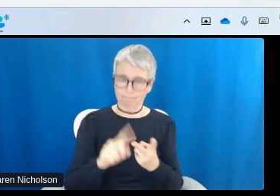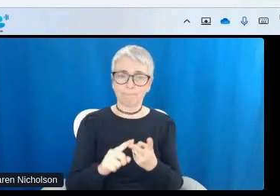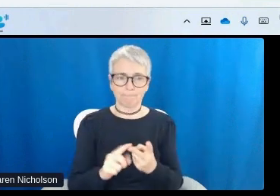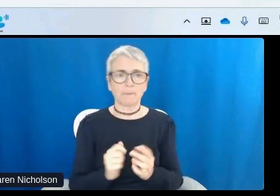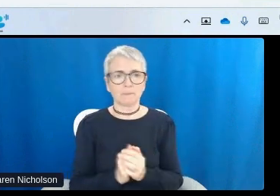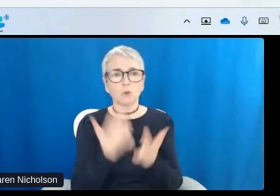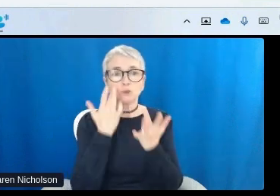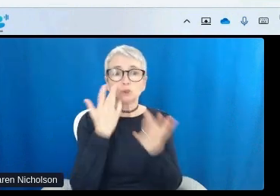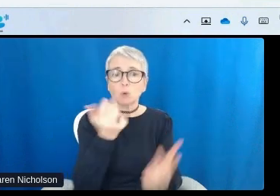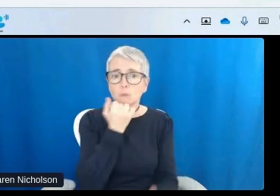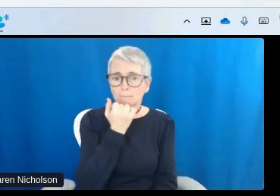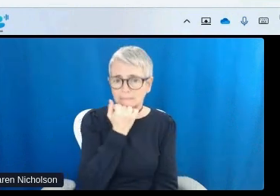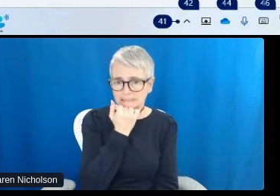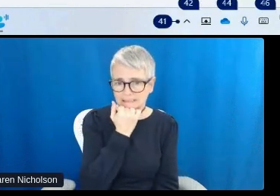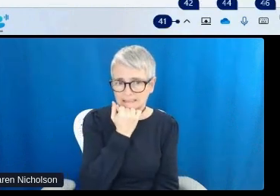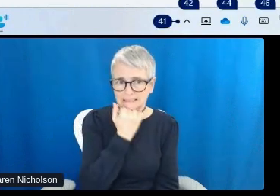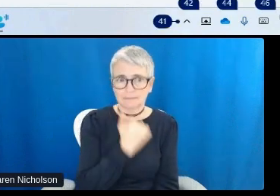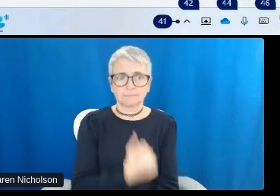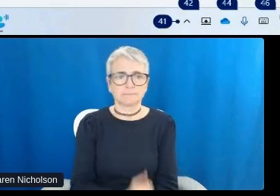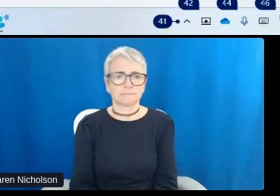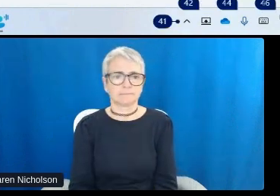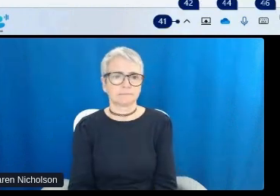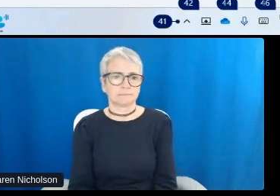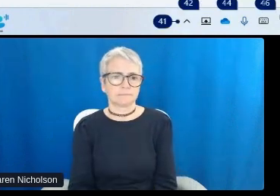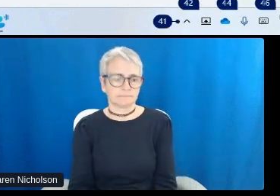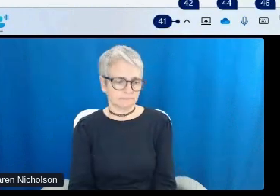Show numbers.